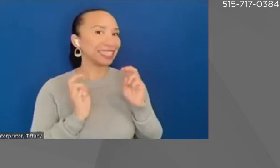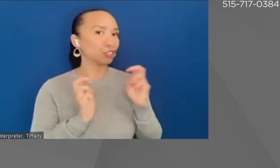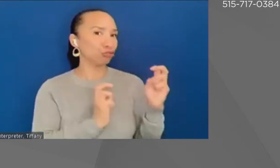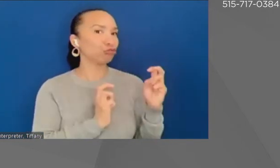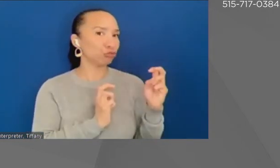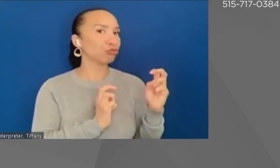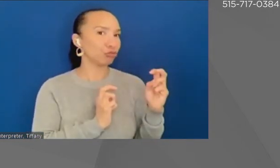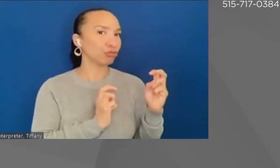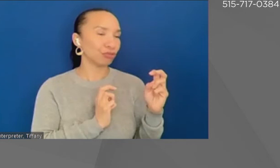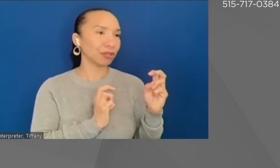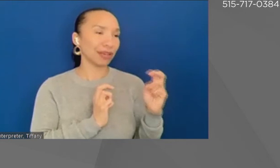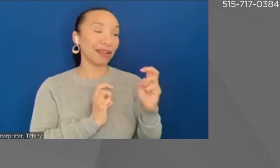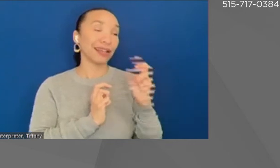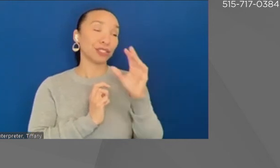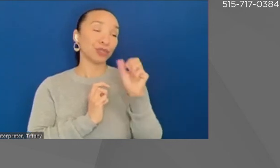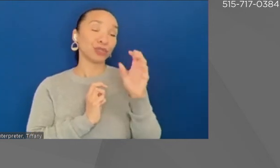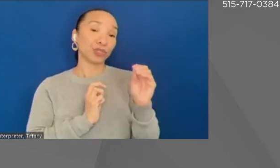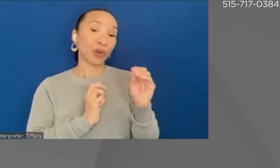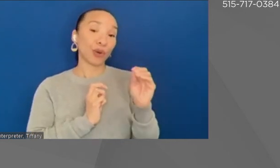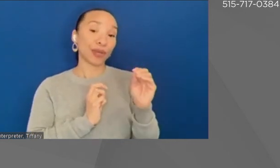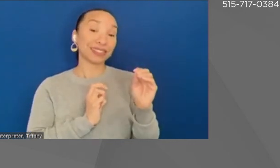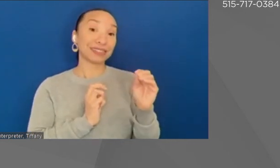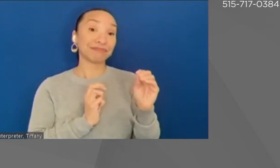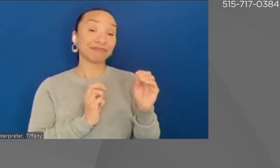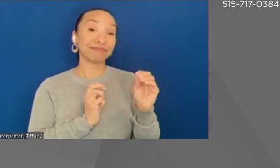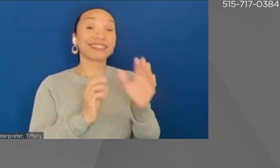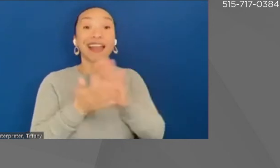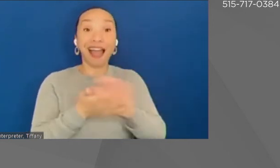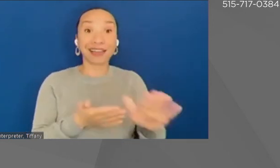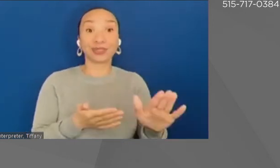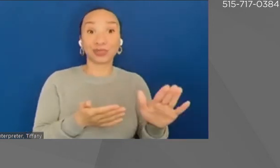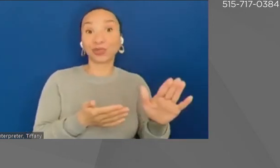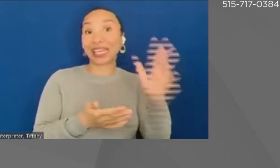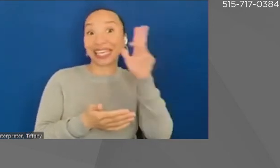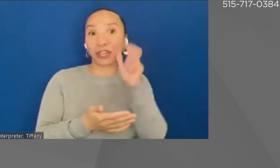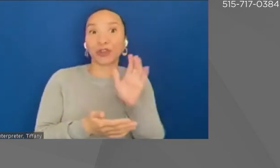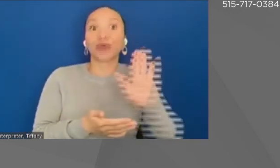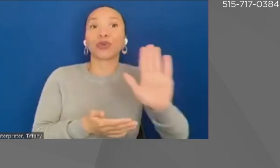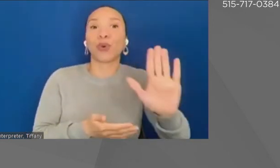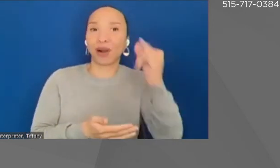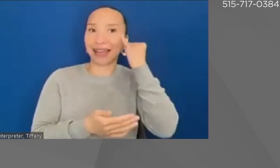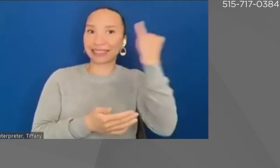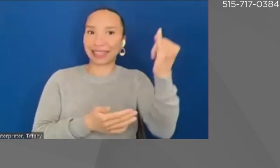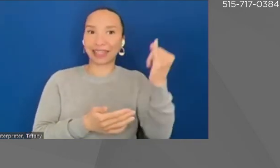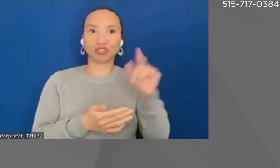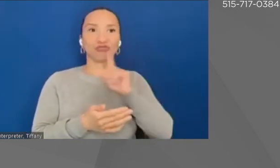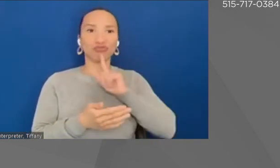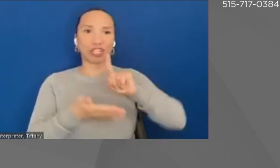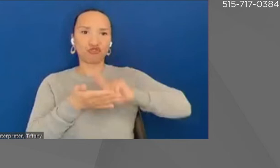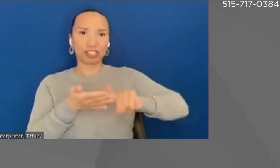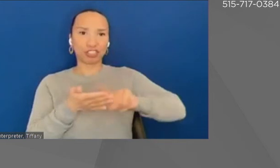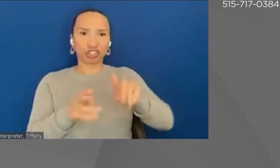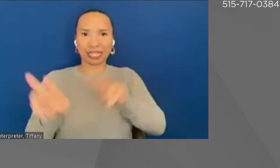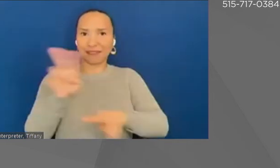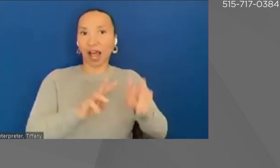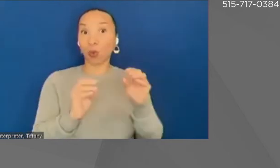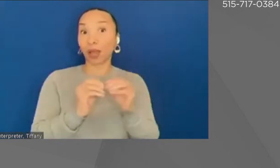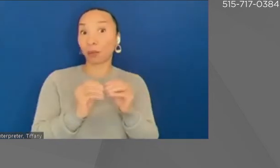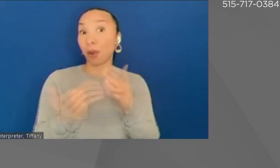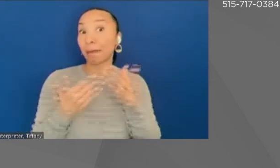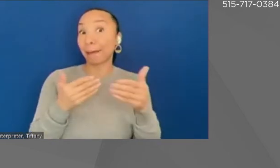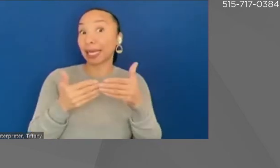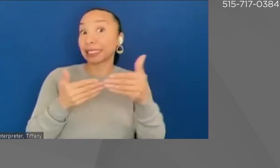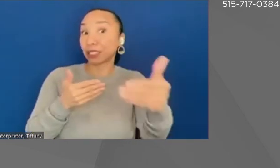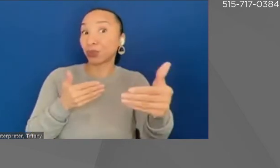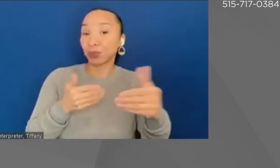presented themselves. So it's good to hear your idea to evaluate these and then continue them into the future.